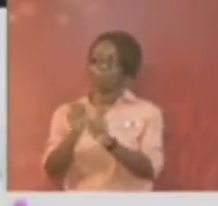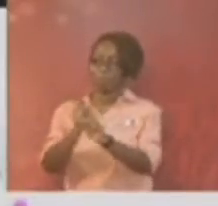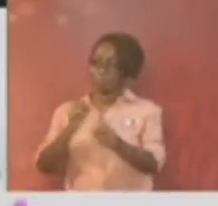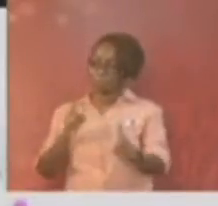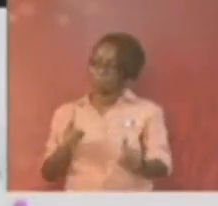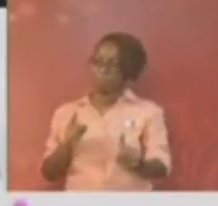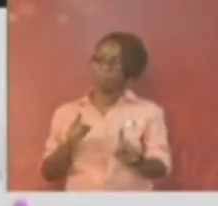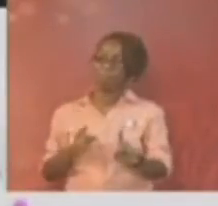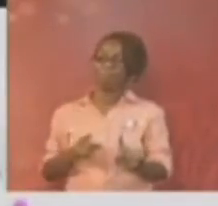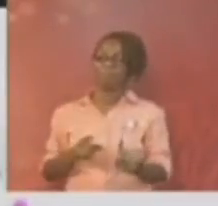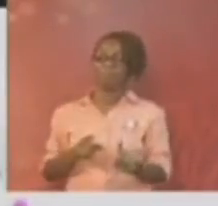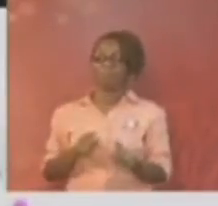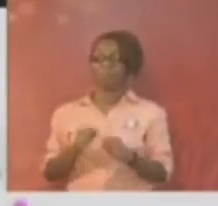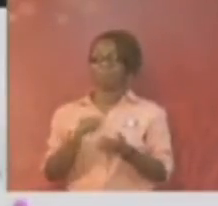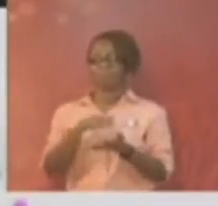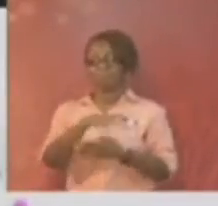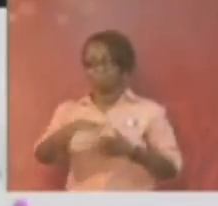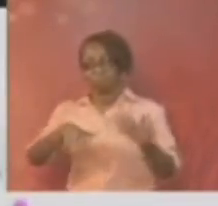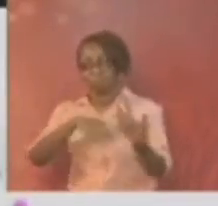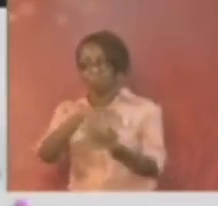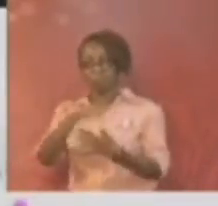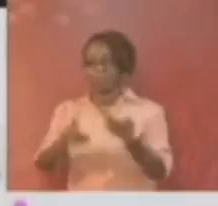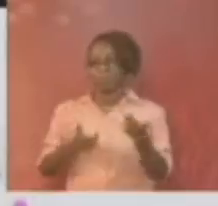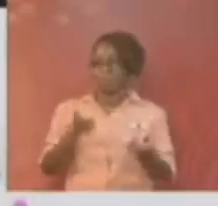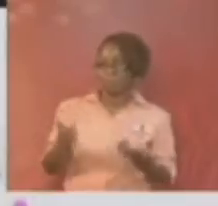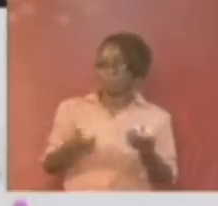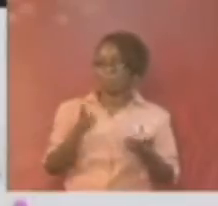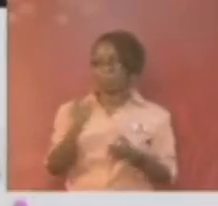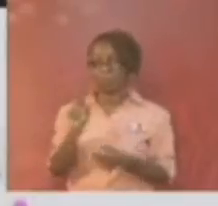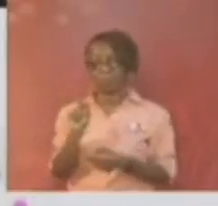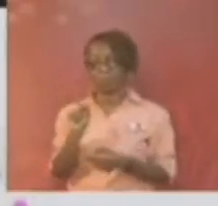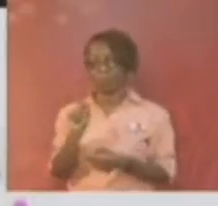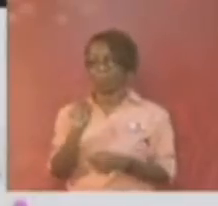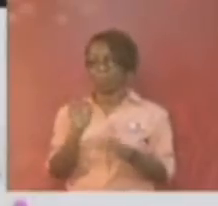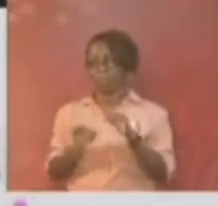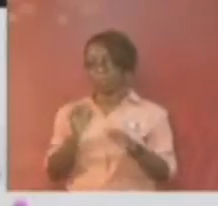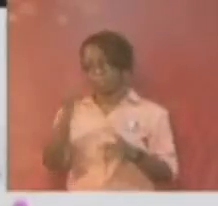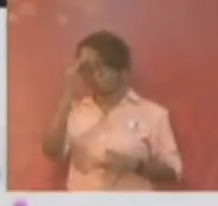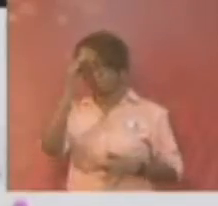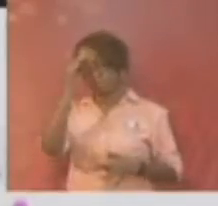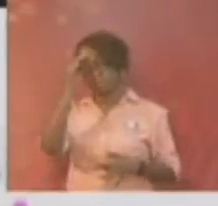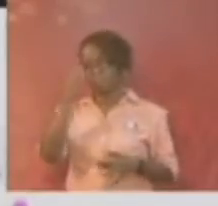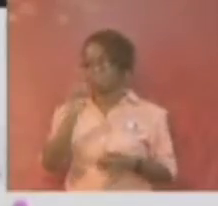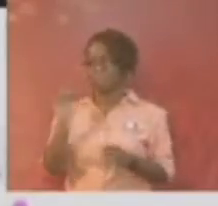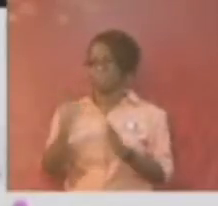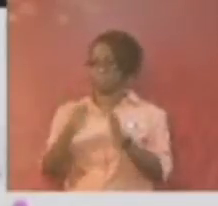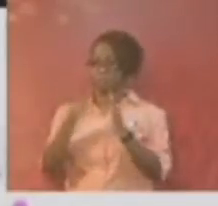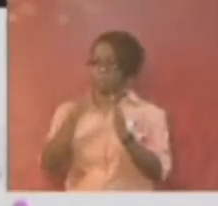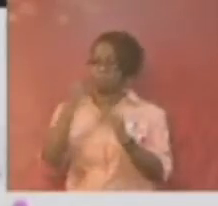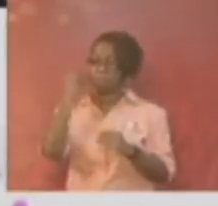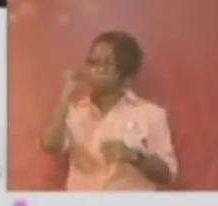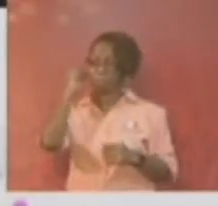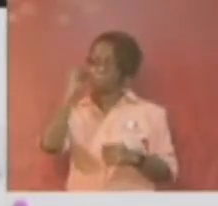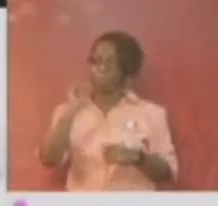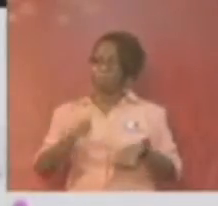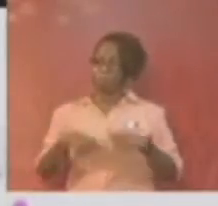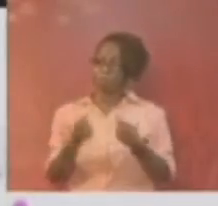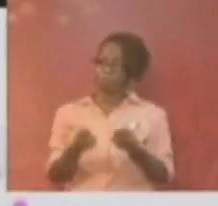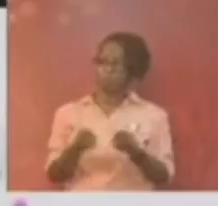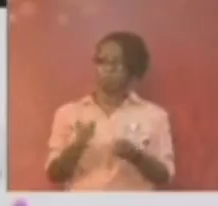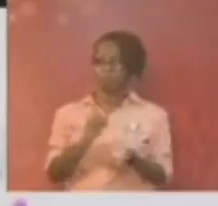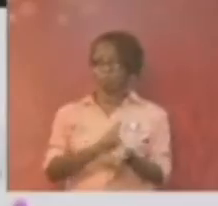the avoiding work and gatherings when you are ill, the seeking medical care as necessary. All of that we've